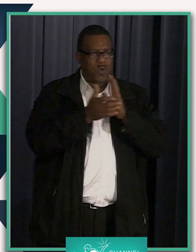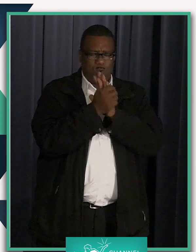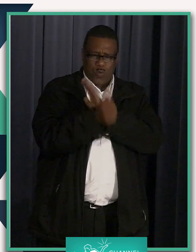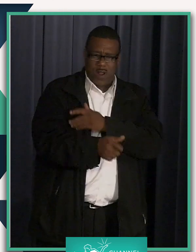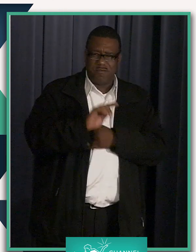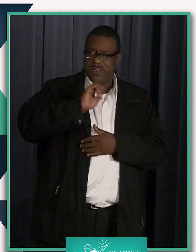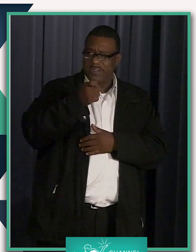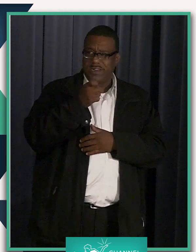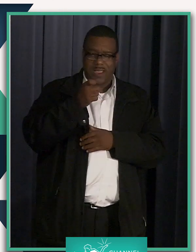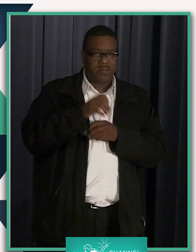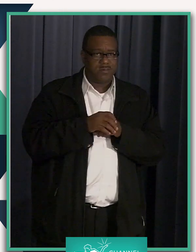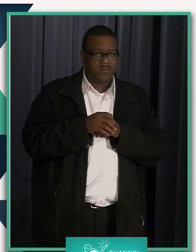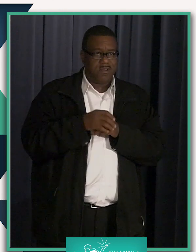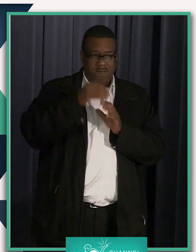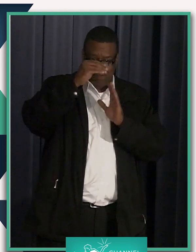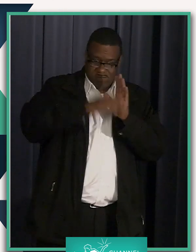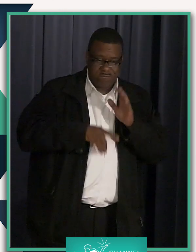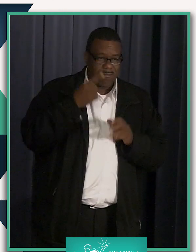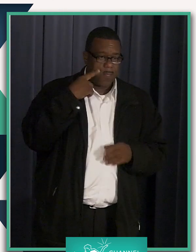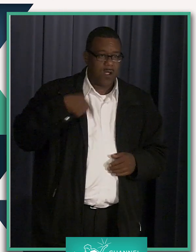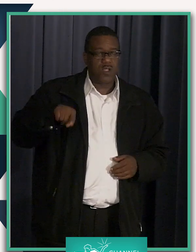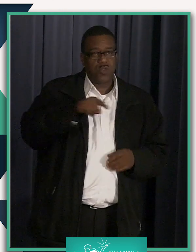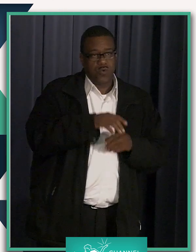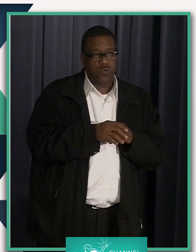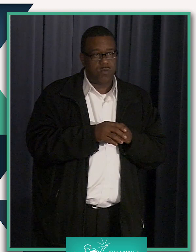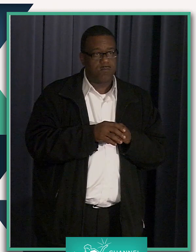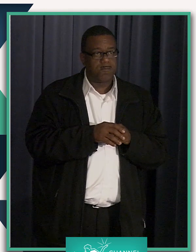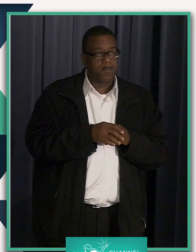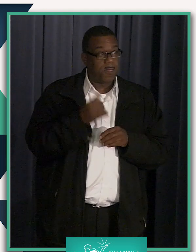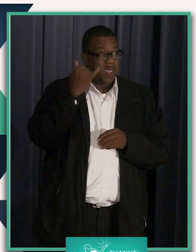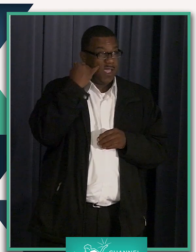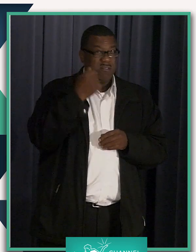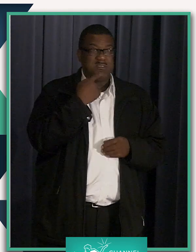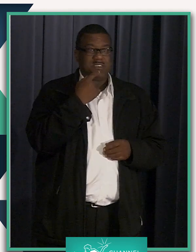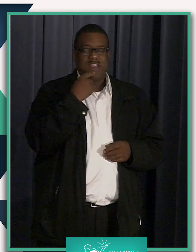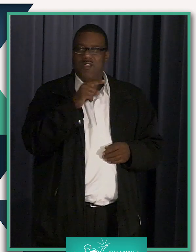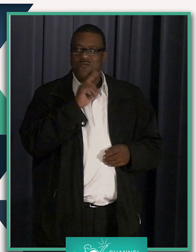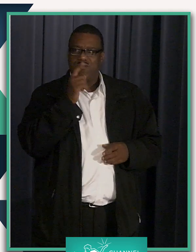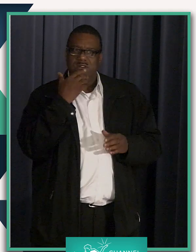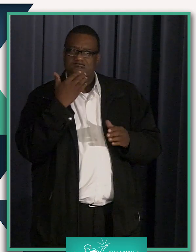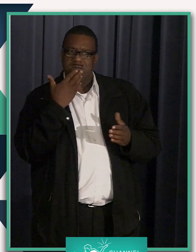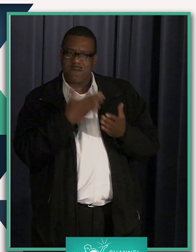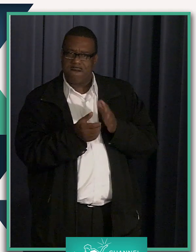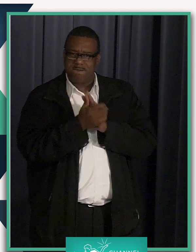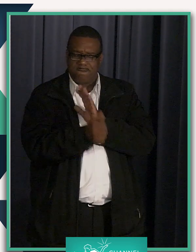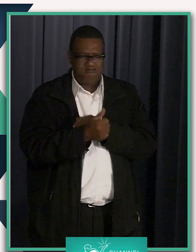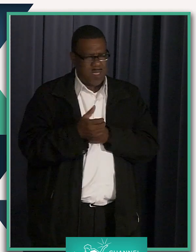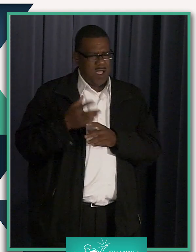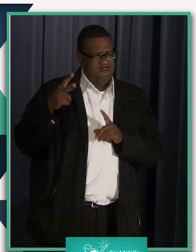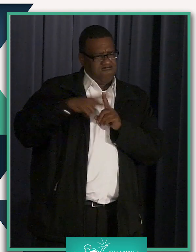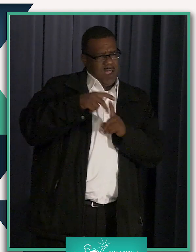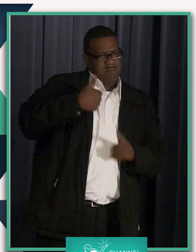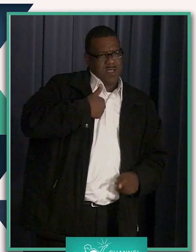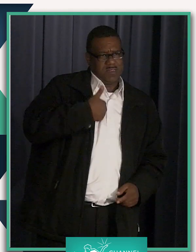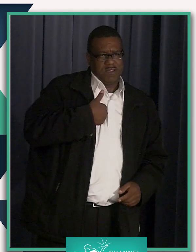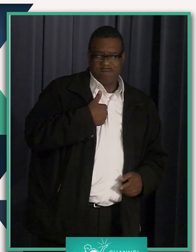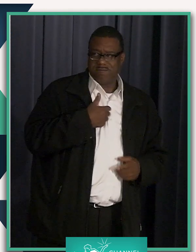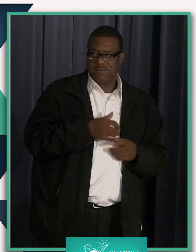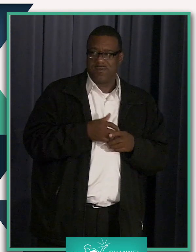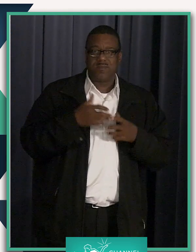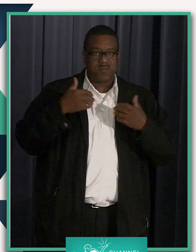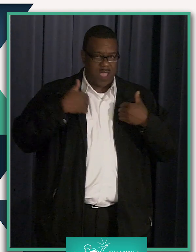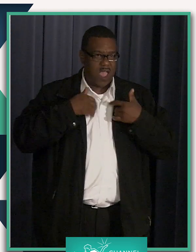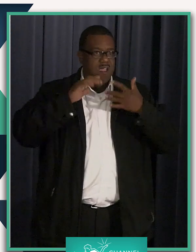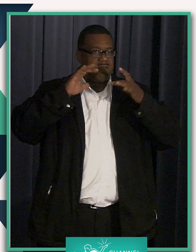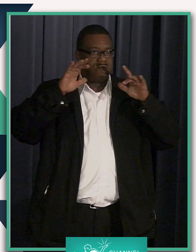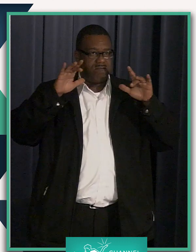tax preparers to do it. And if you say, I'm really good at this, I want to file on my own, there's software